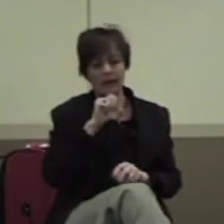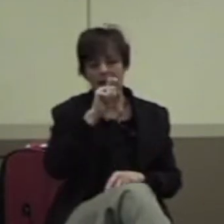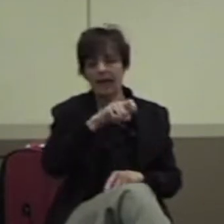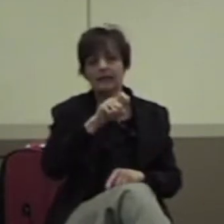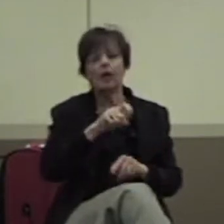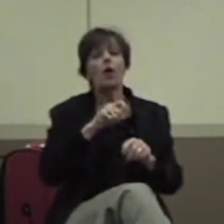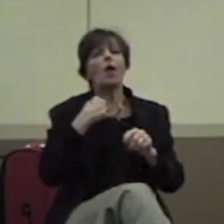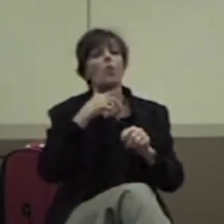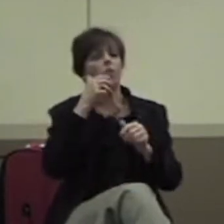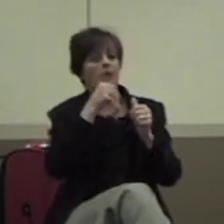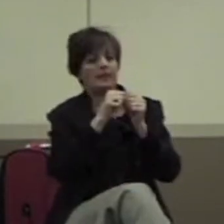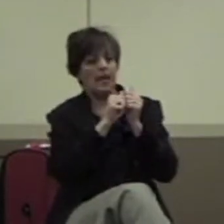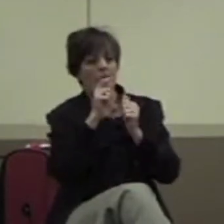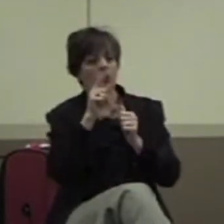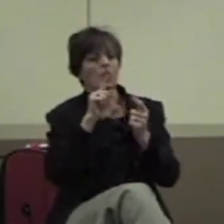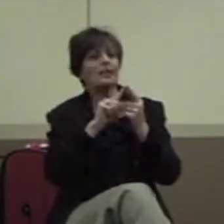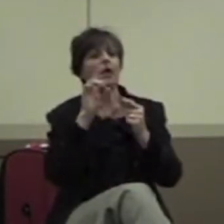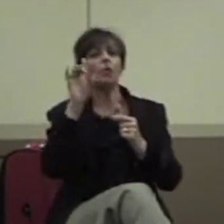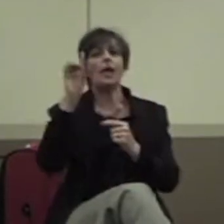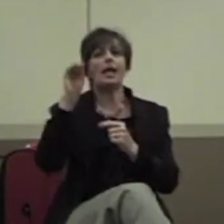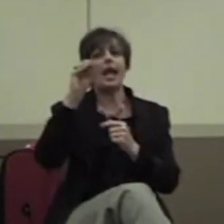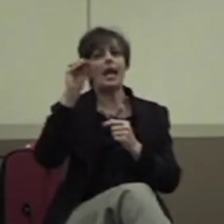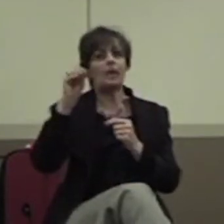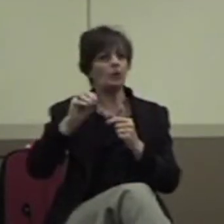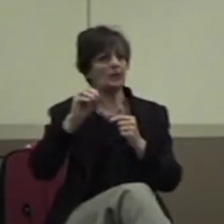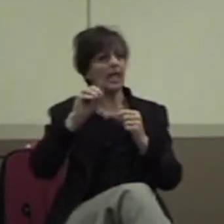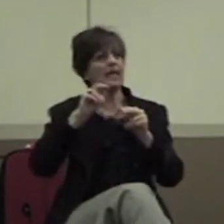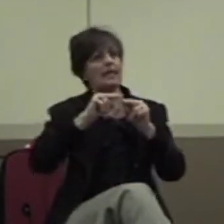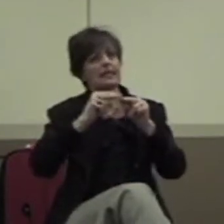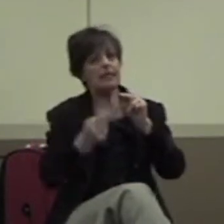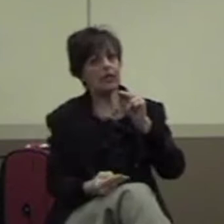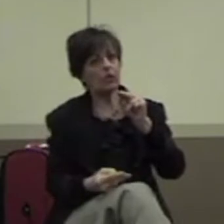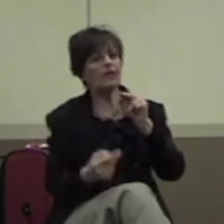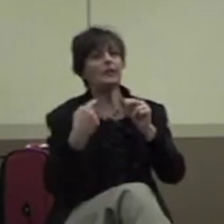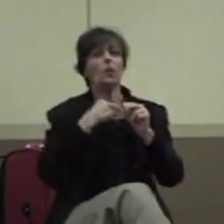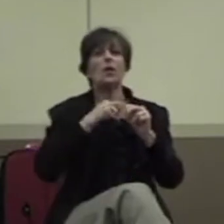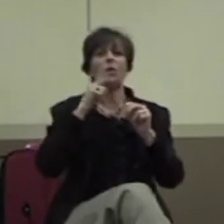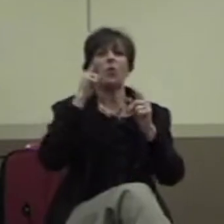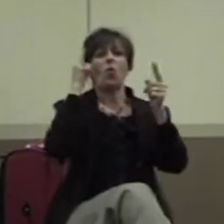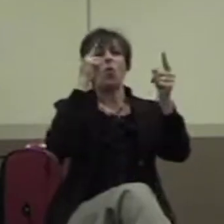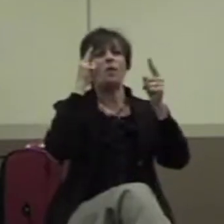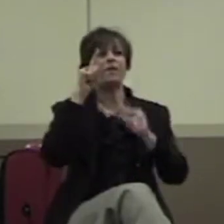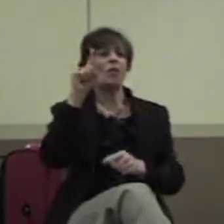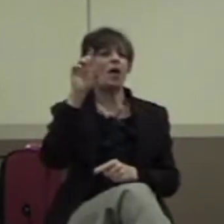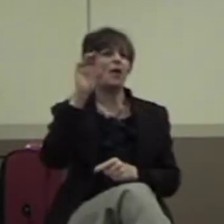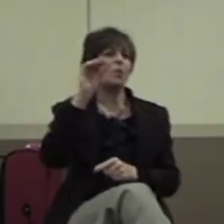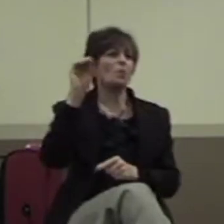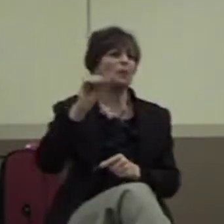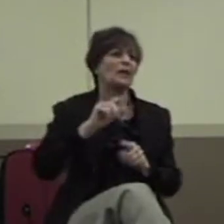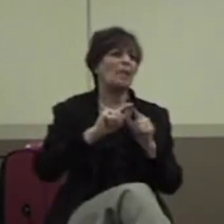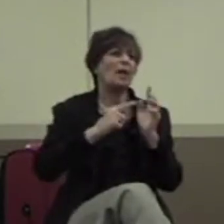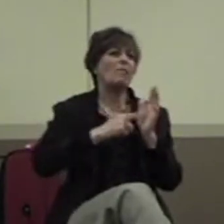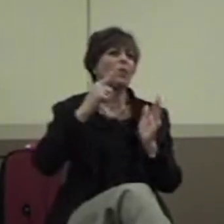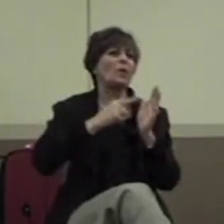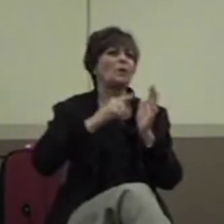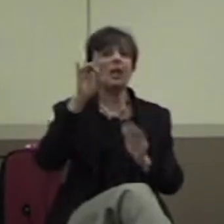with you until we had at least an 80% decrease from baseline. We were hoping for 100%, but every once in a